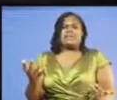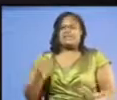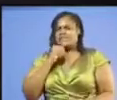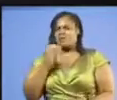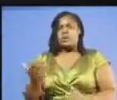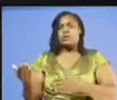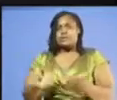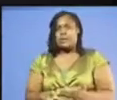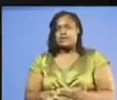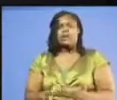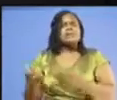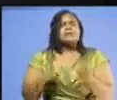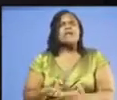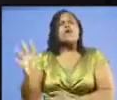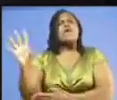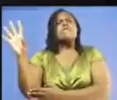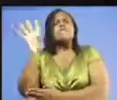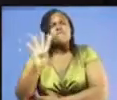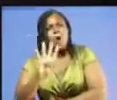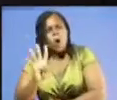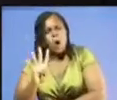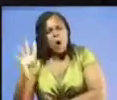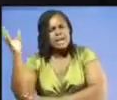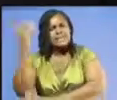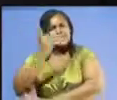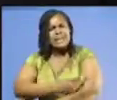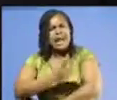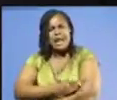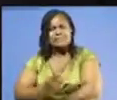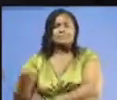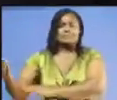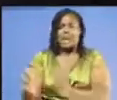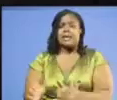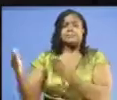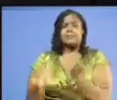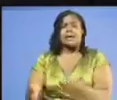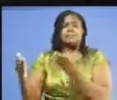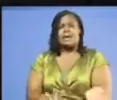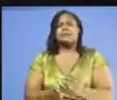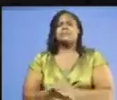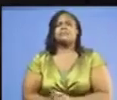stone dead. And he can't get any deader than that.